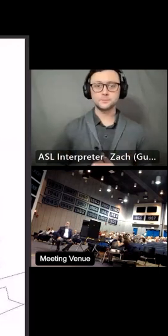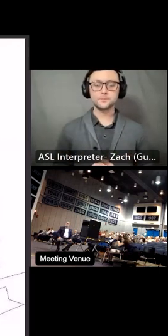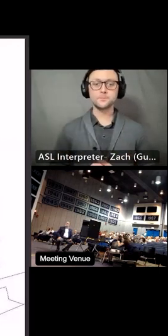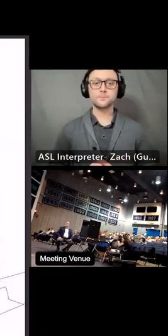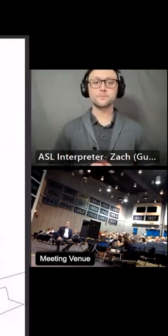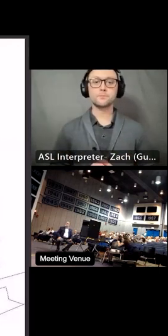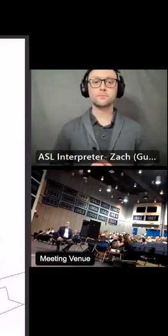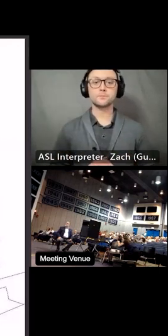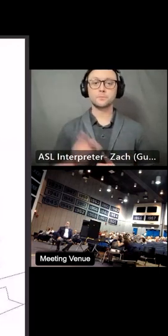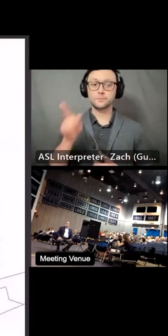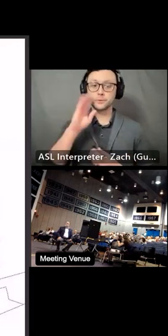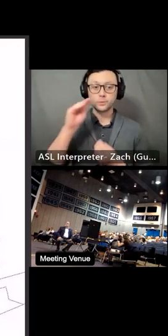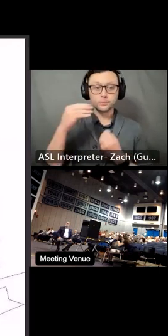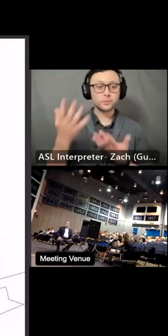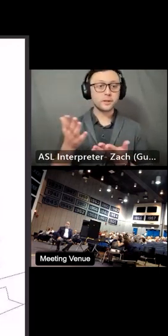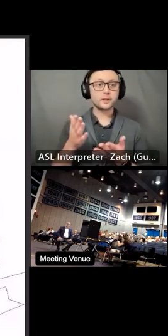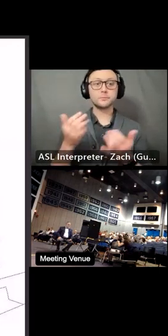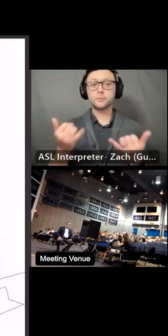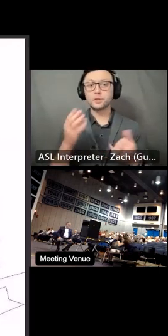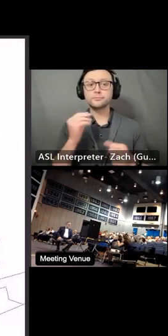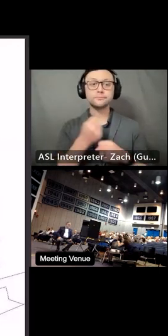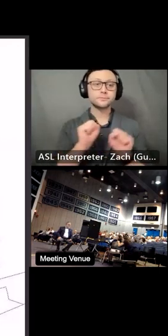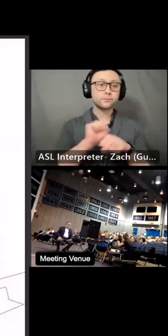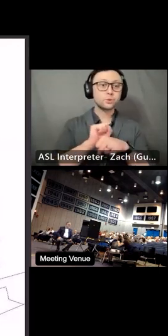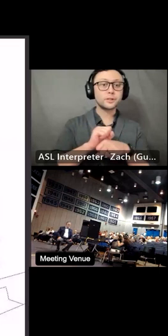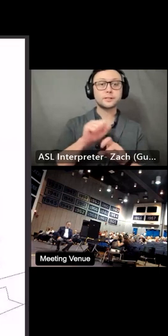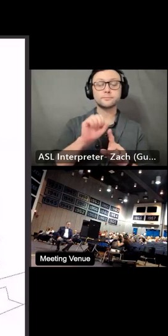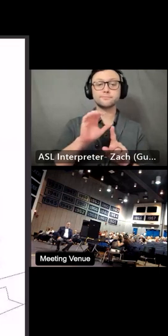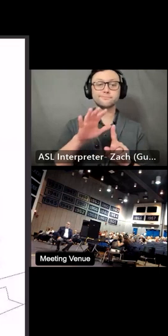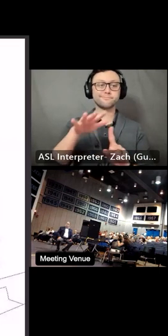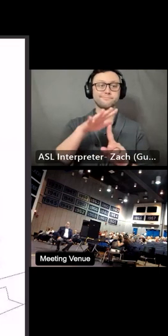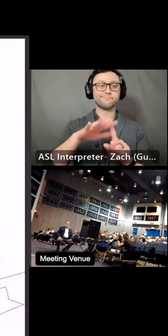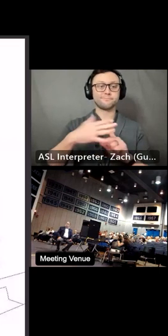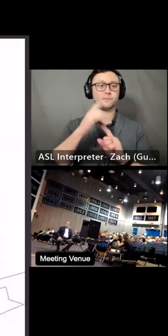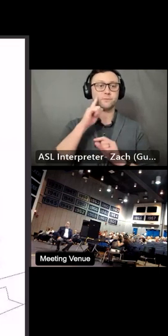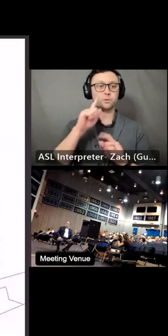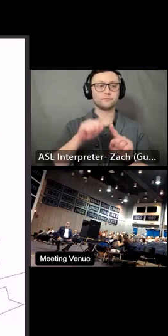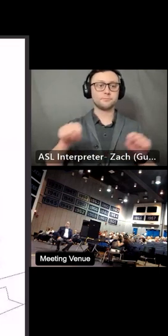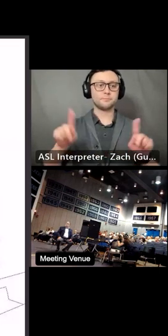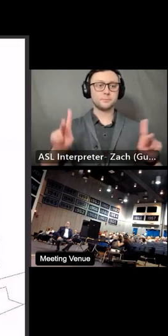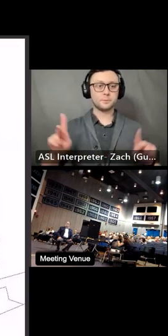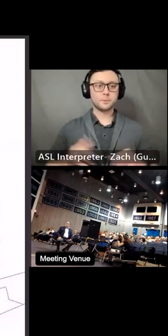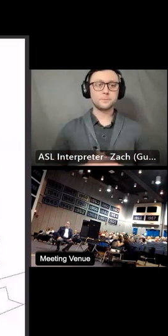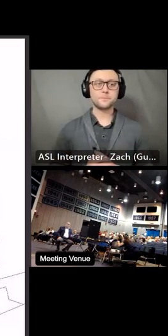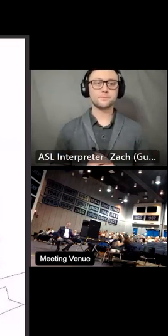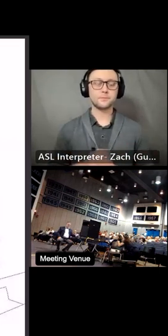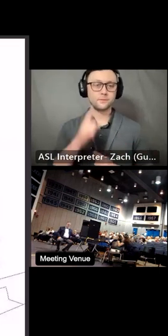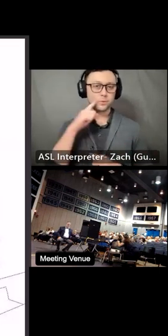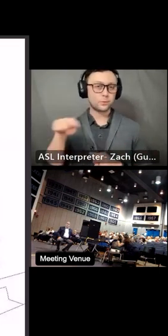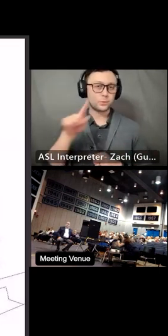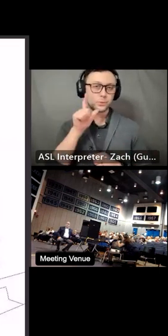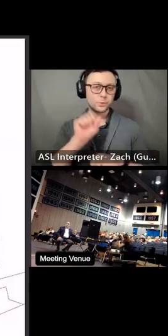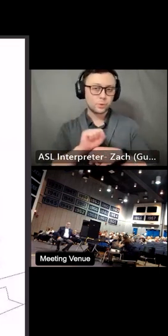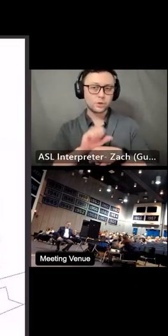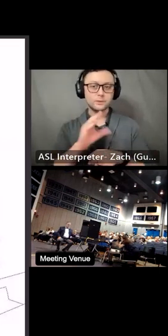a modern and safe working condition for our workforce and improve bus reliability for our drivers.